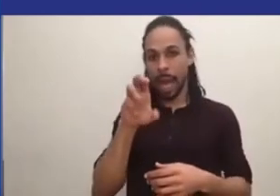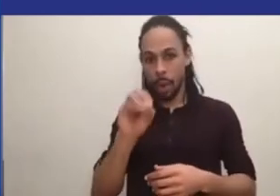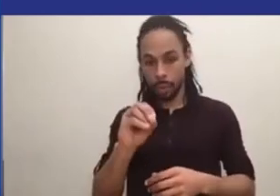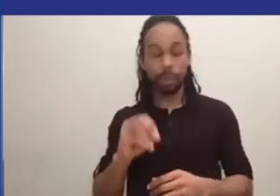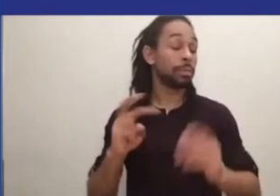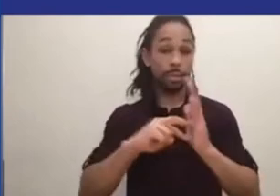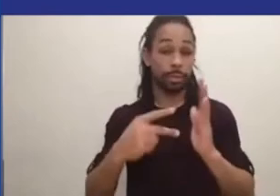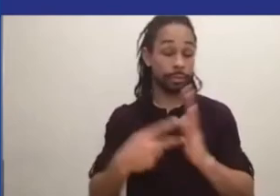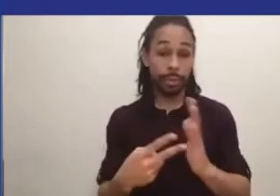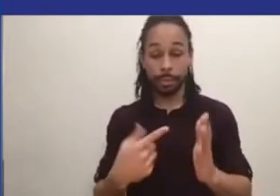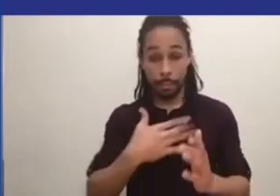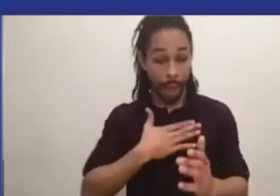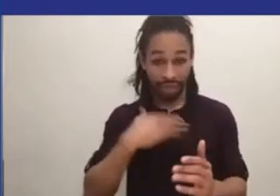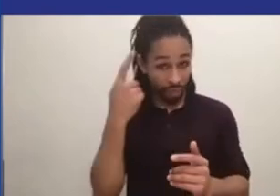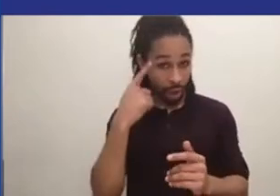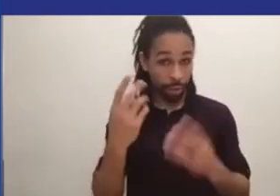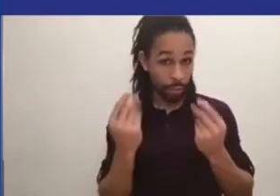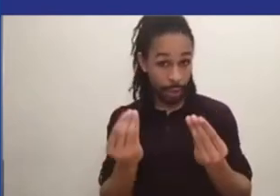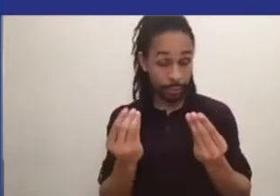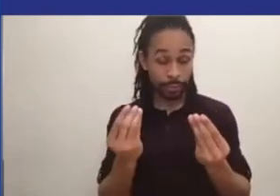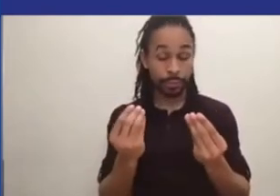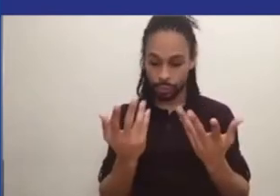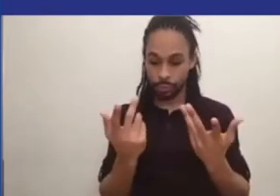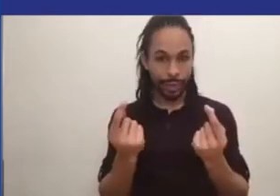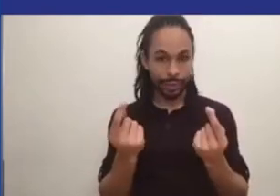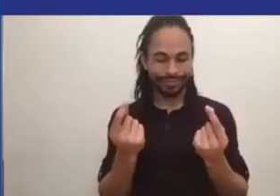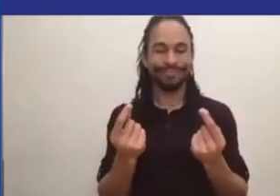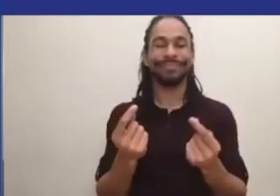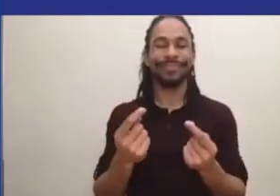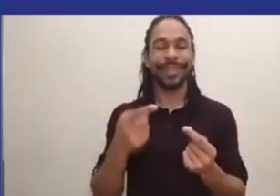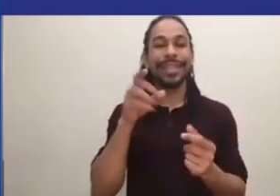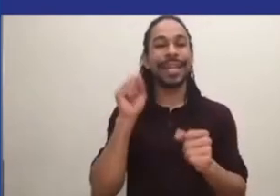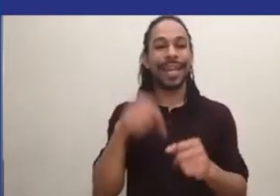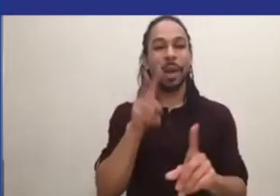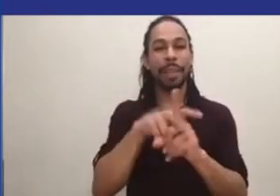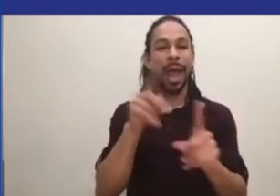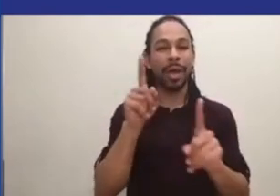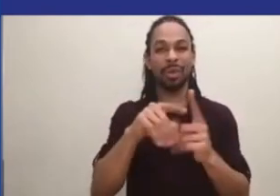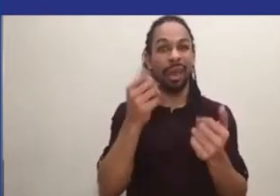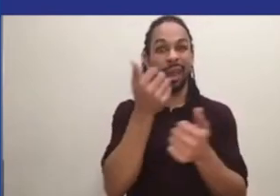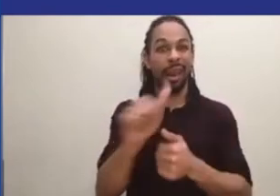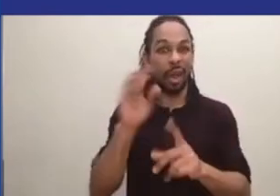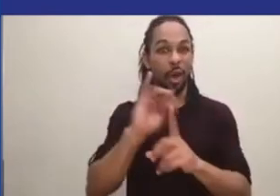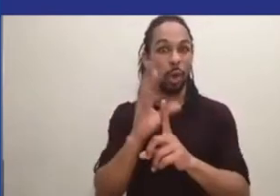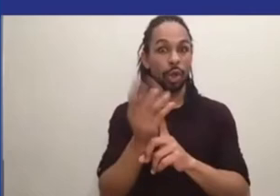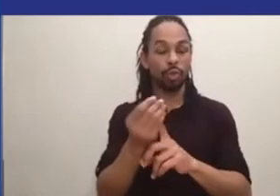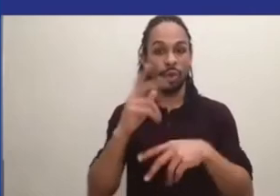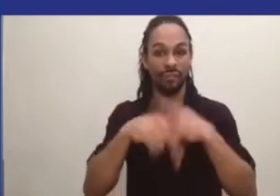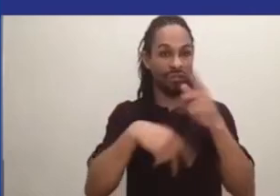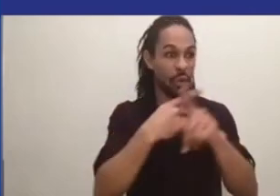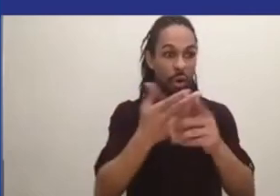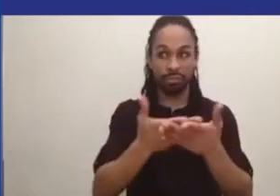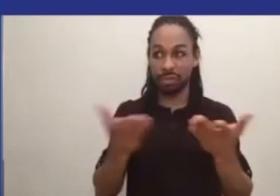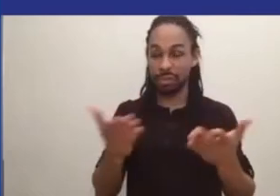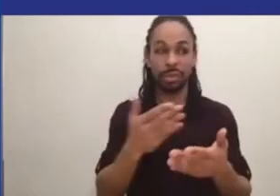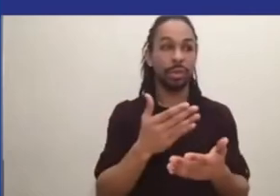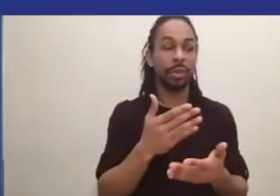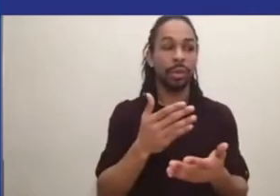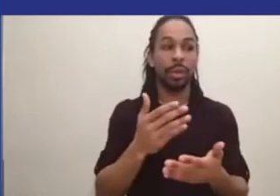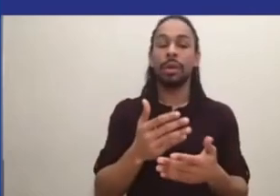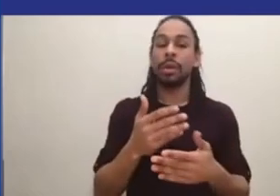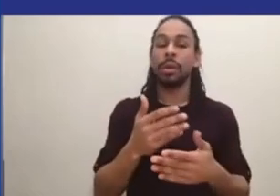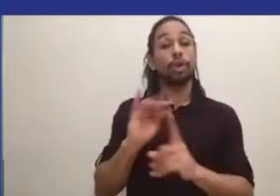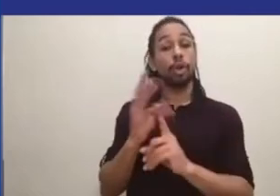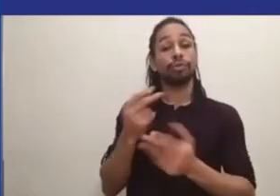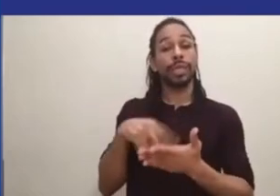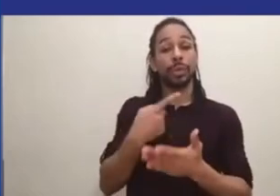thought is, and this can apply to any of the cultural forms, in contemporary dance, we often see bits and pieces of the cultural dances